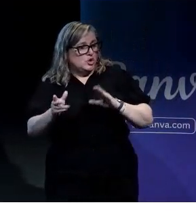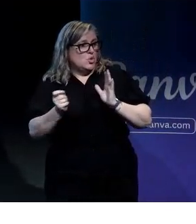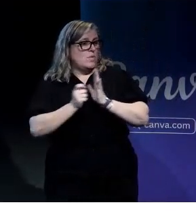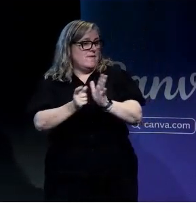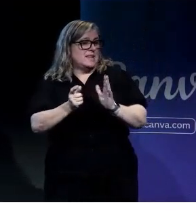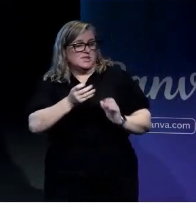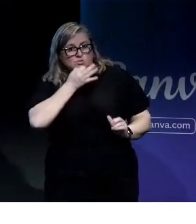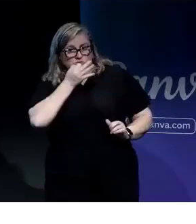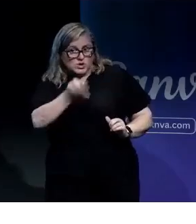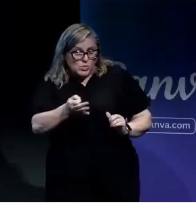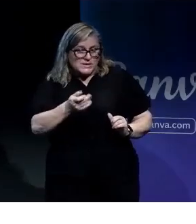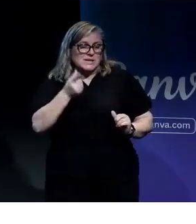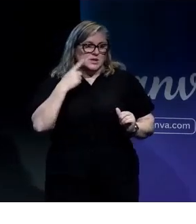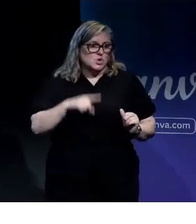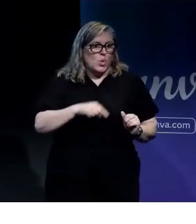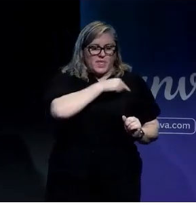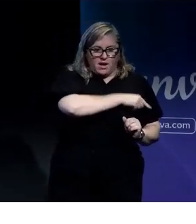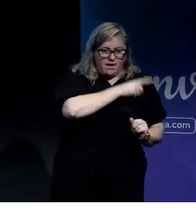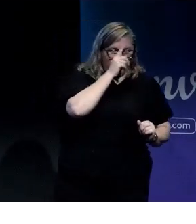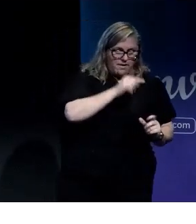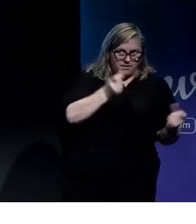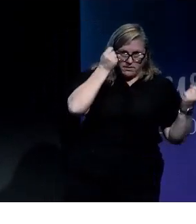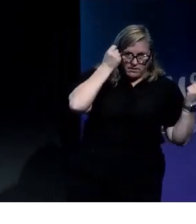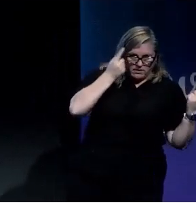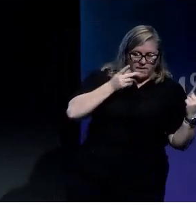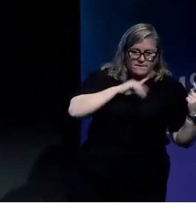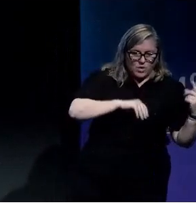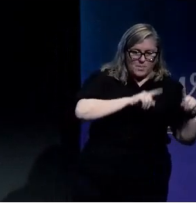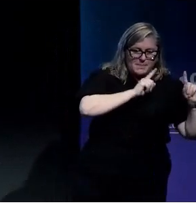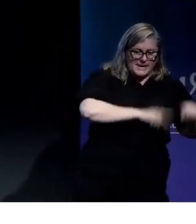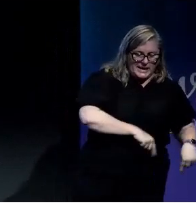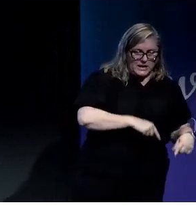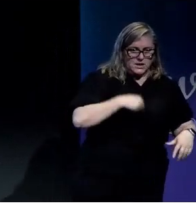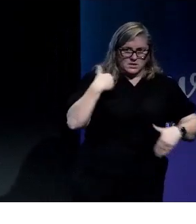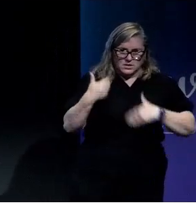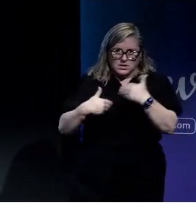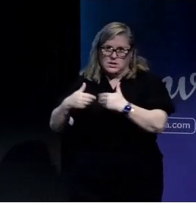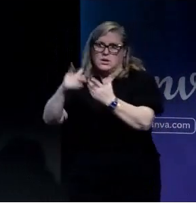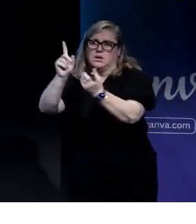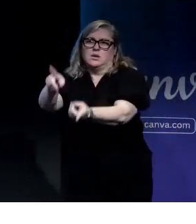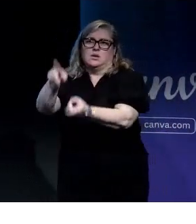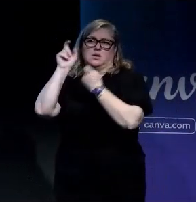they can kind of get in at the ground floor and help you select a accessible vendor.